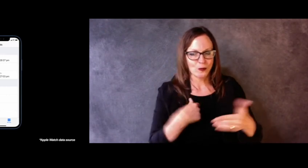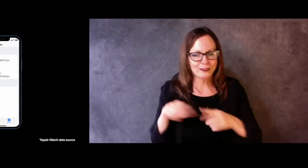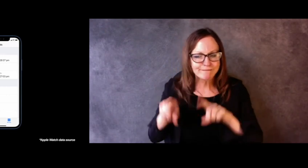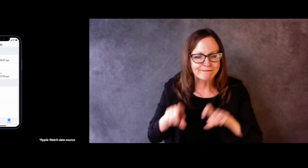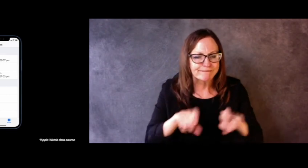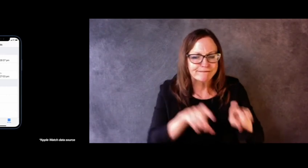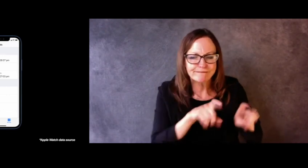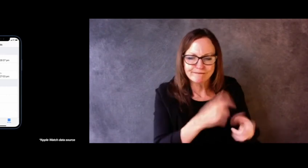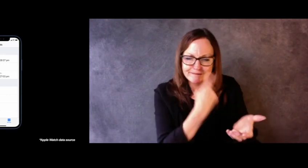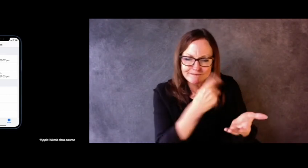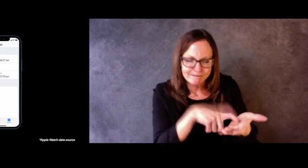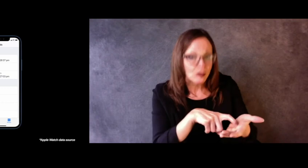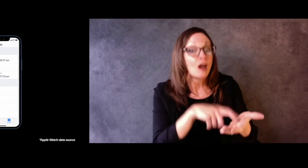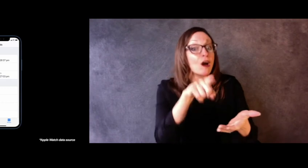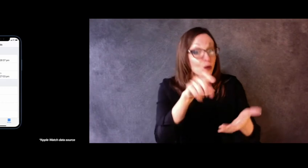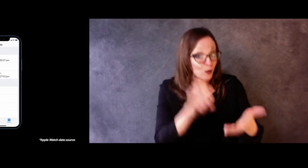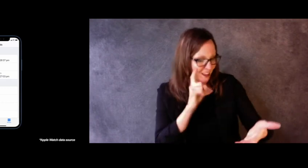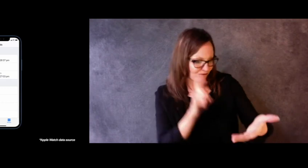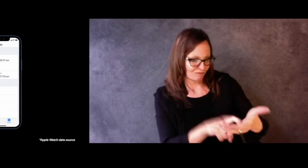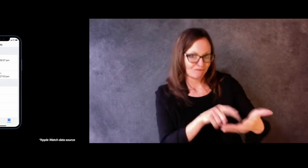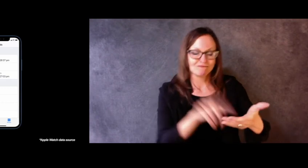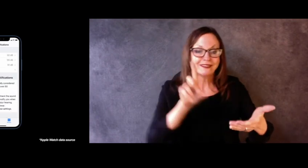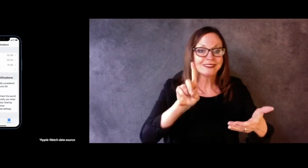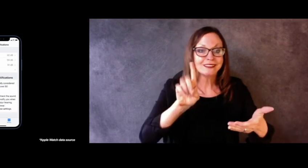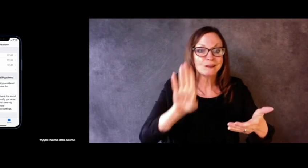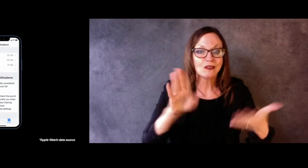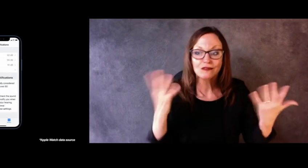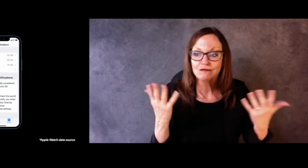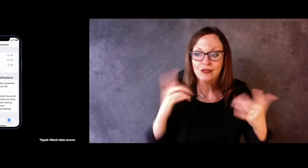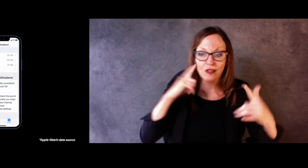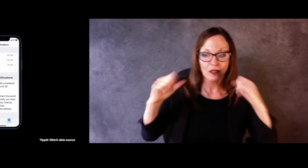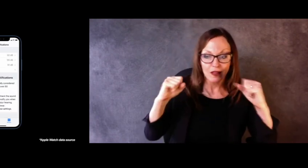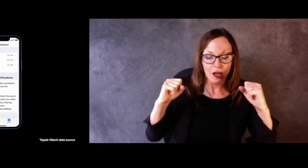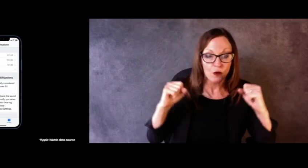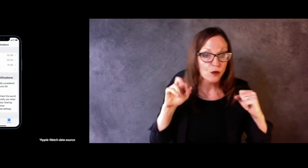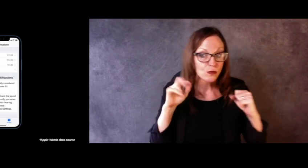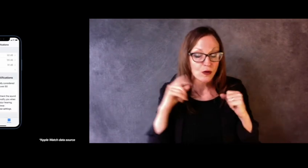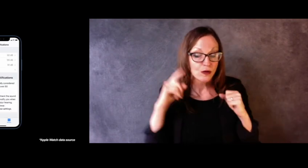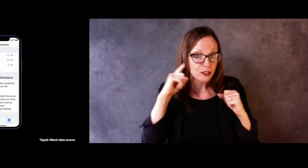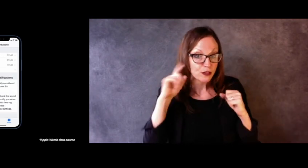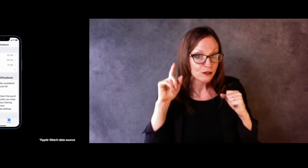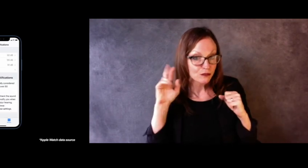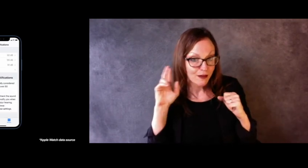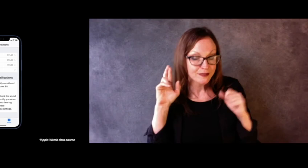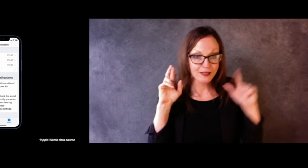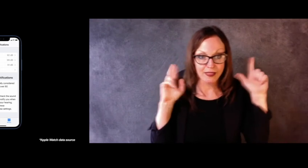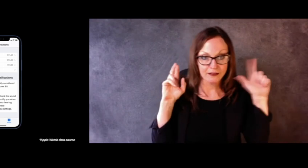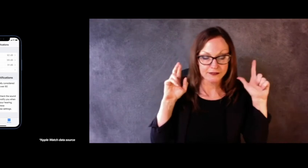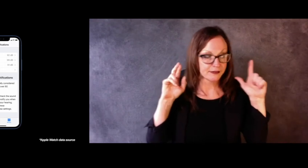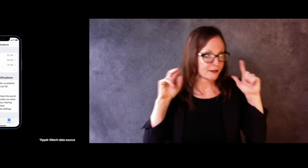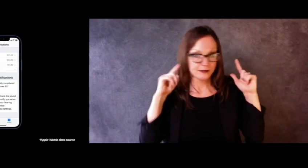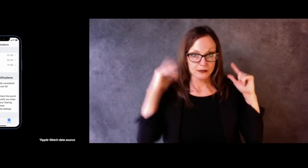heard at what sound range by both left and right ears. Noise notifications shows when Apple Watch